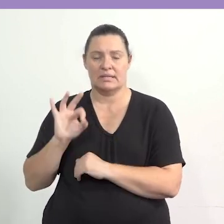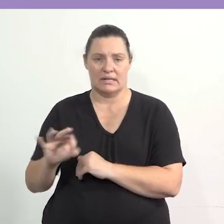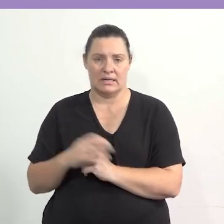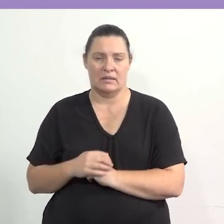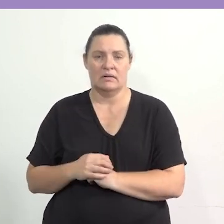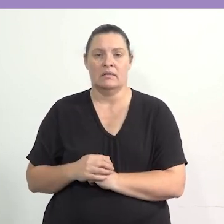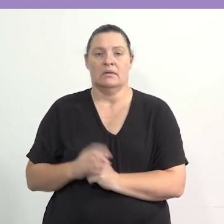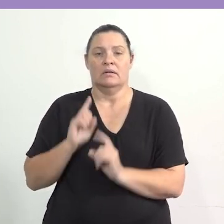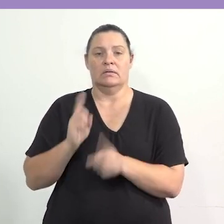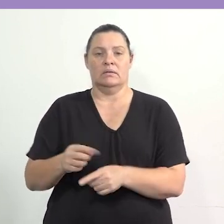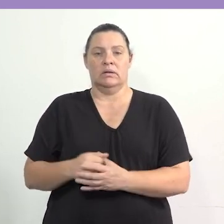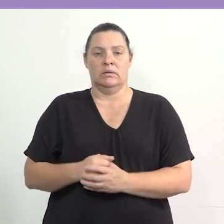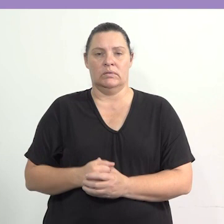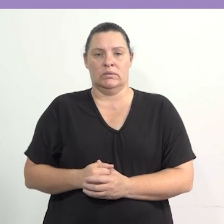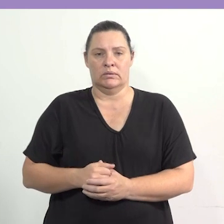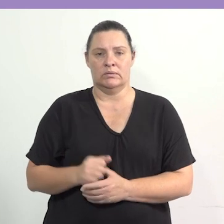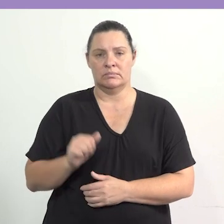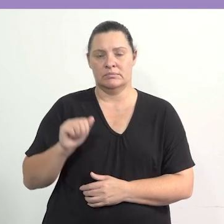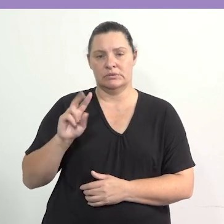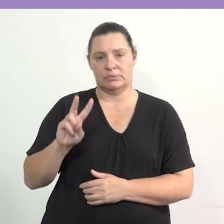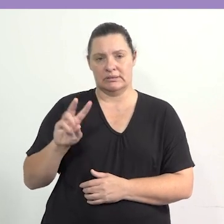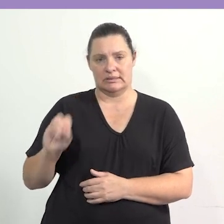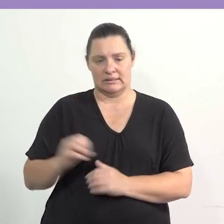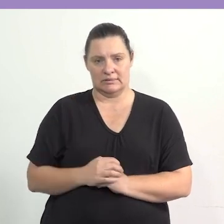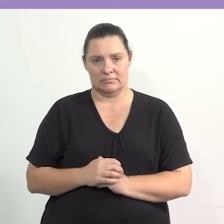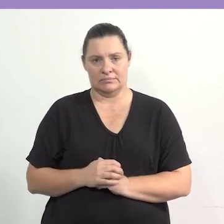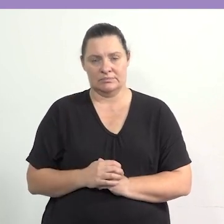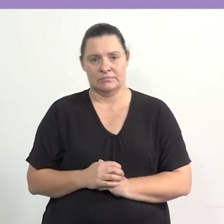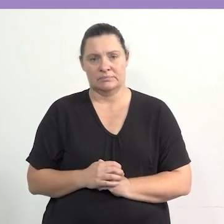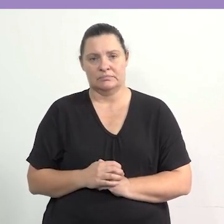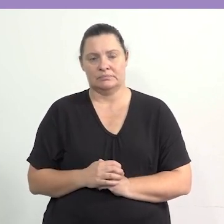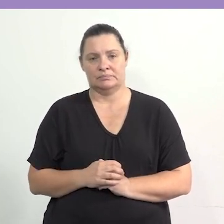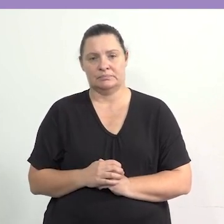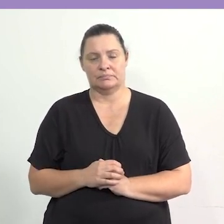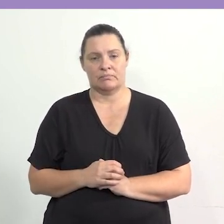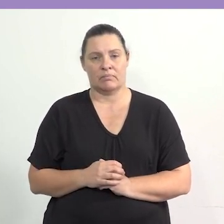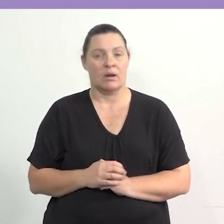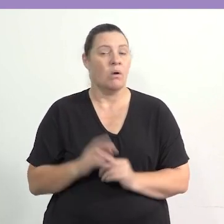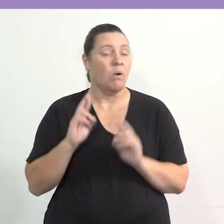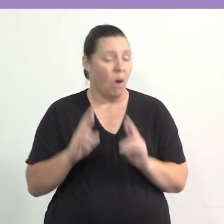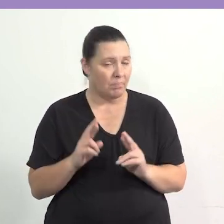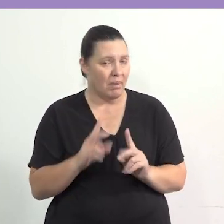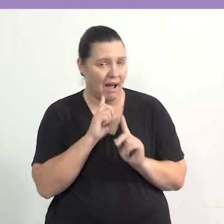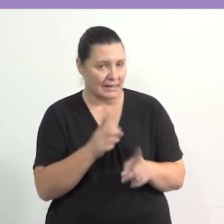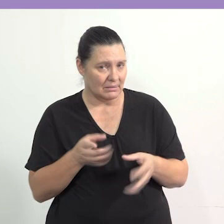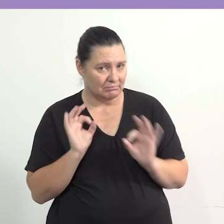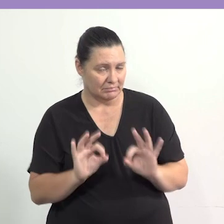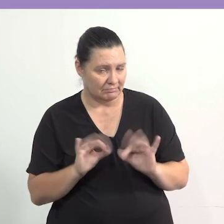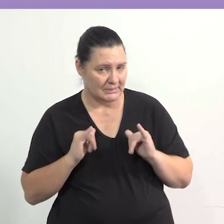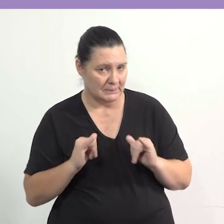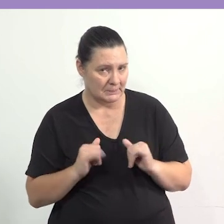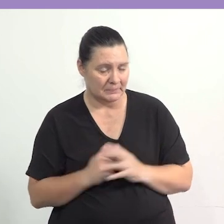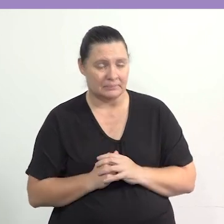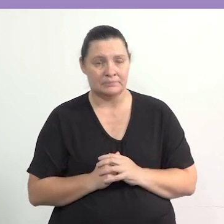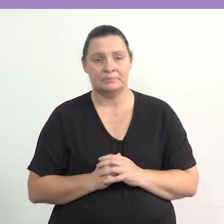3. And our answer there is going to be a 20. I hope you are getting these answers as